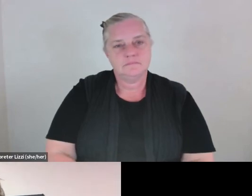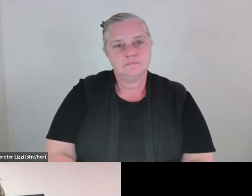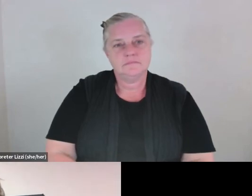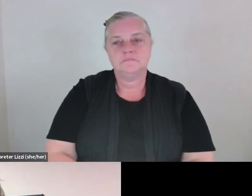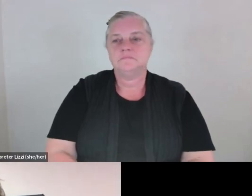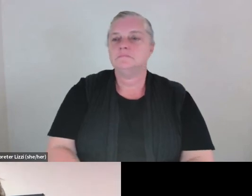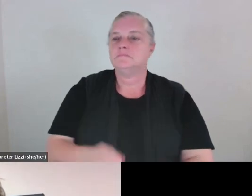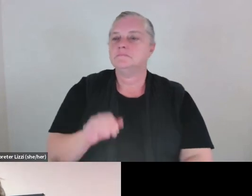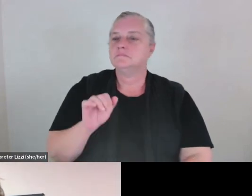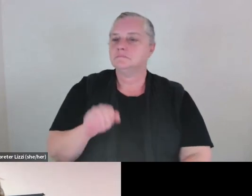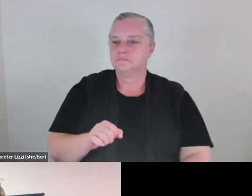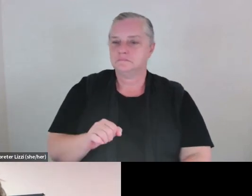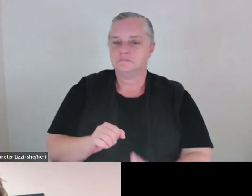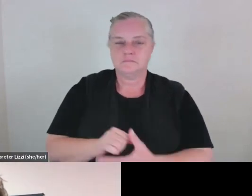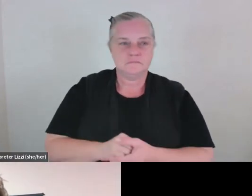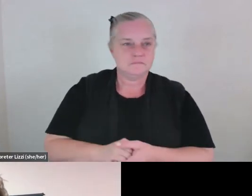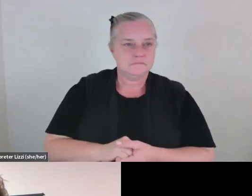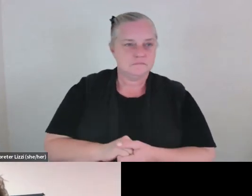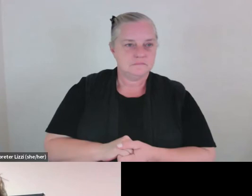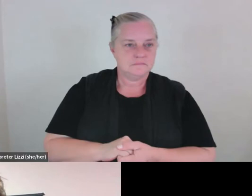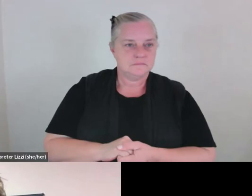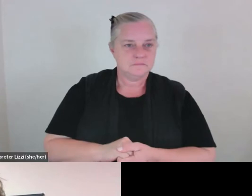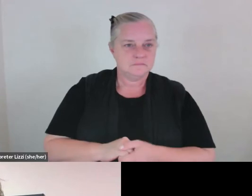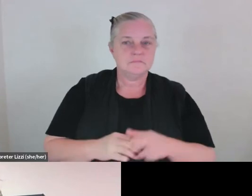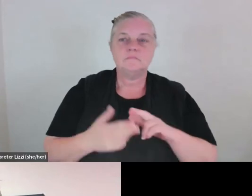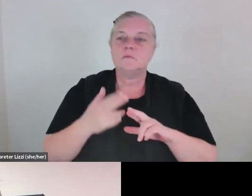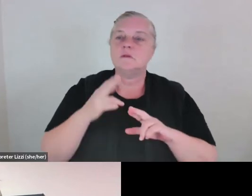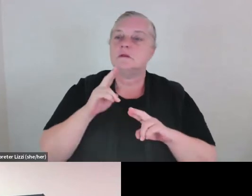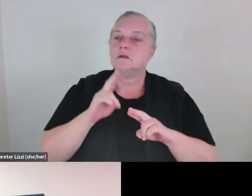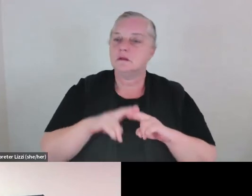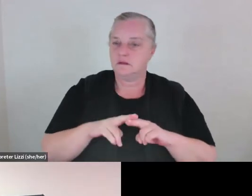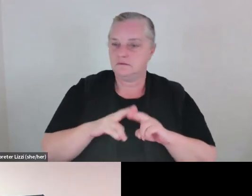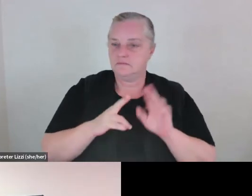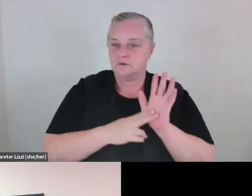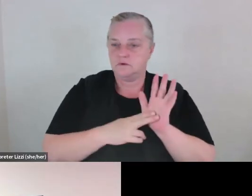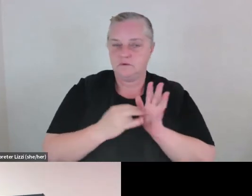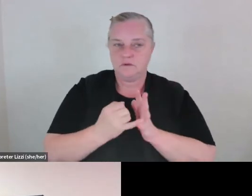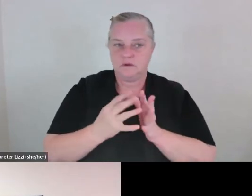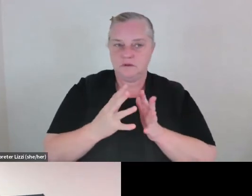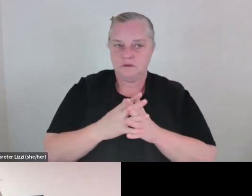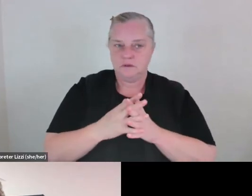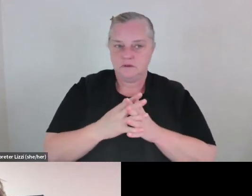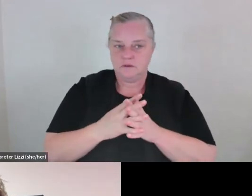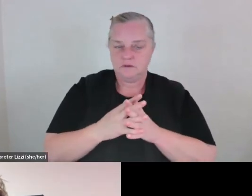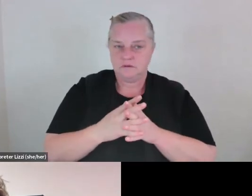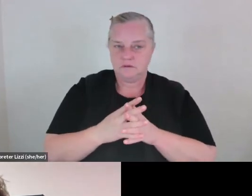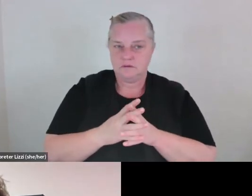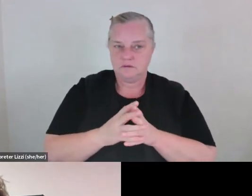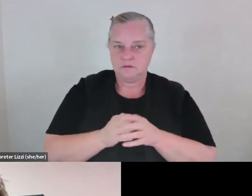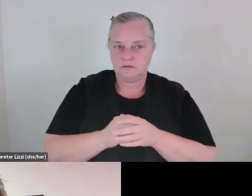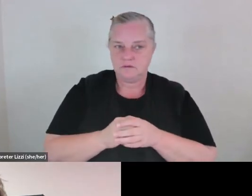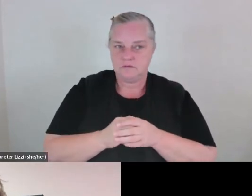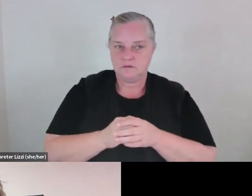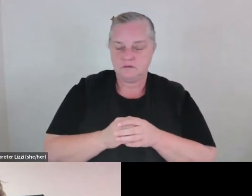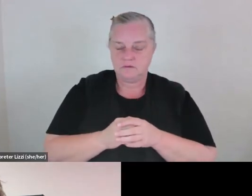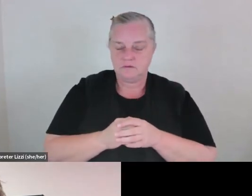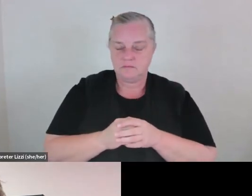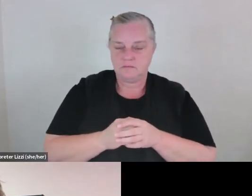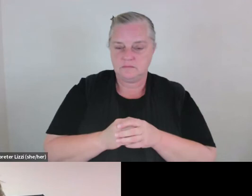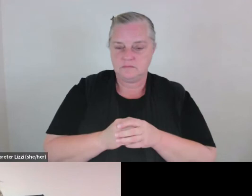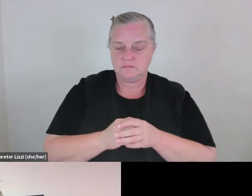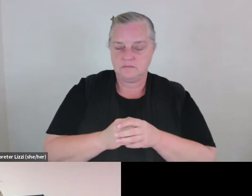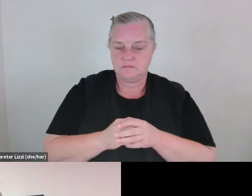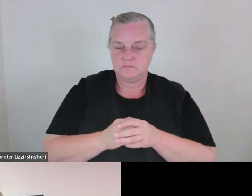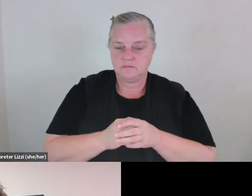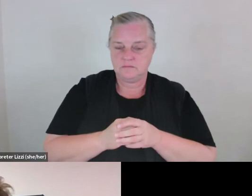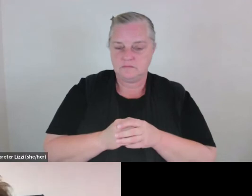Yeah, and do if you're in the New South Wales, like we're also definitely, we